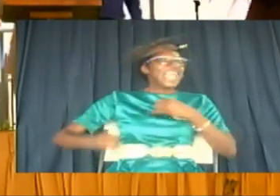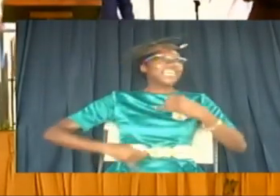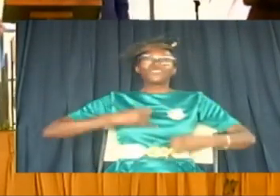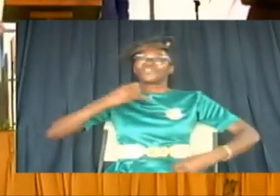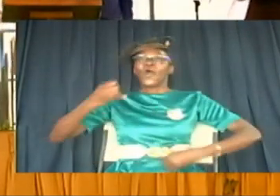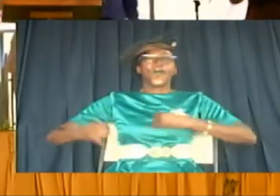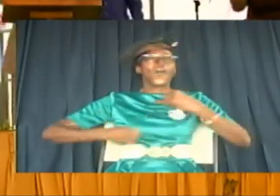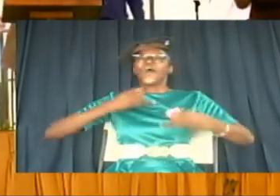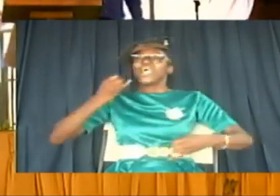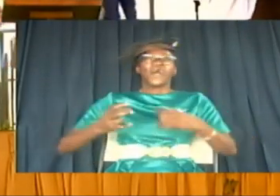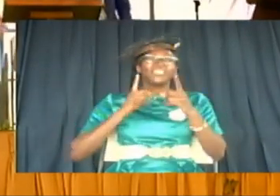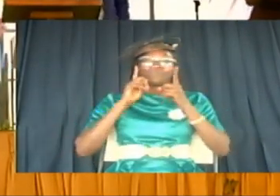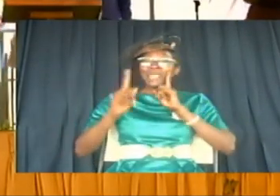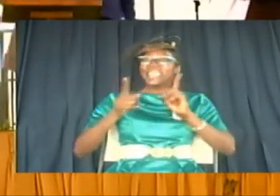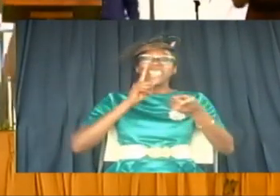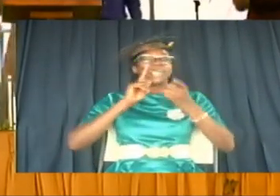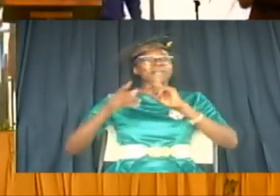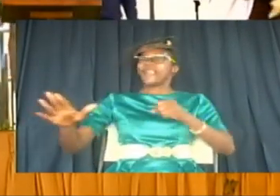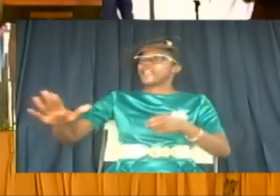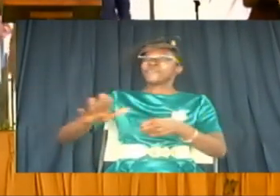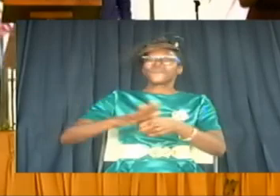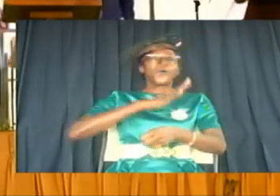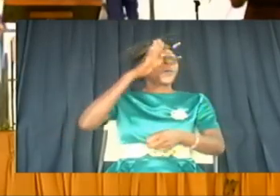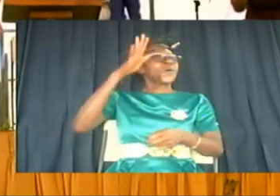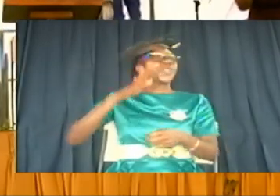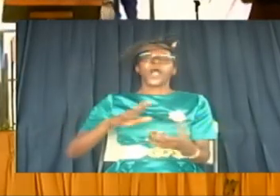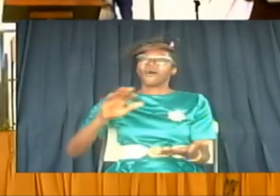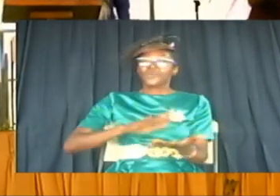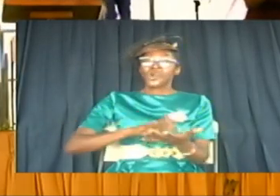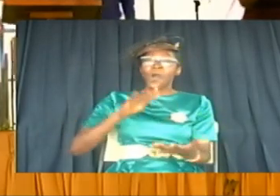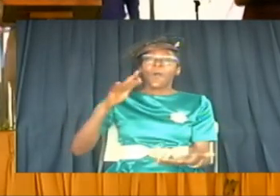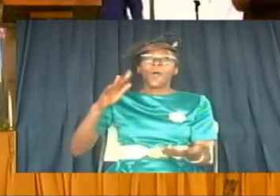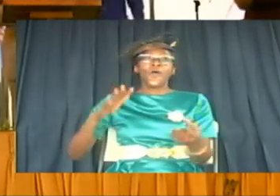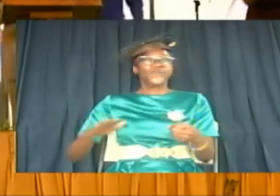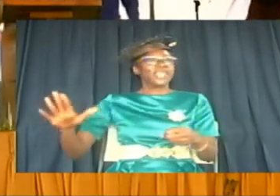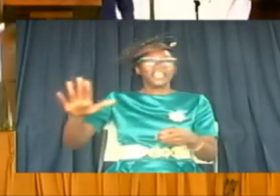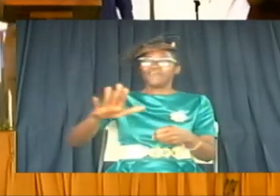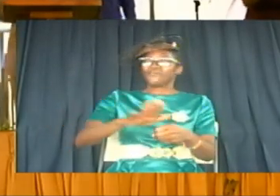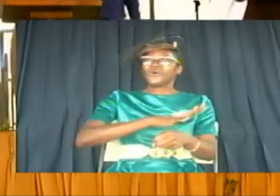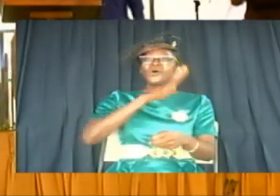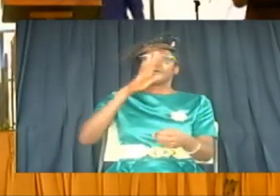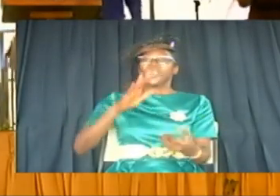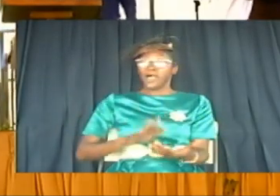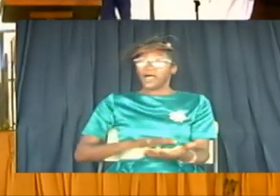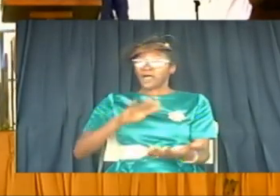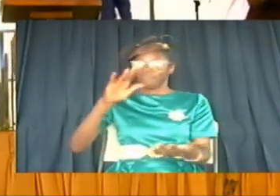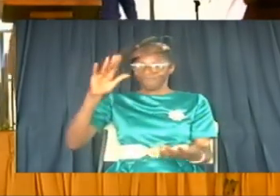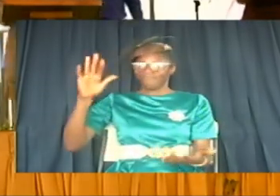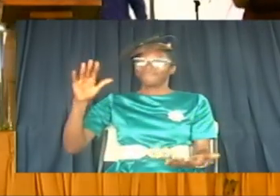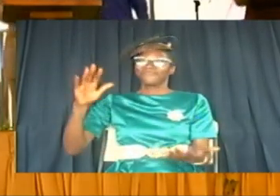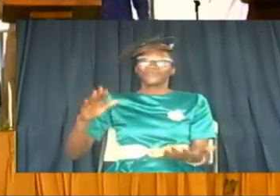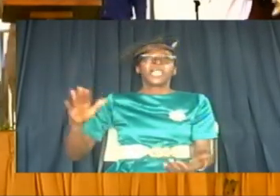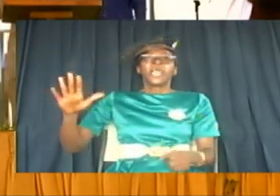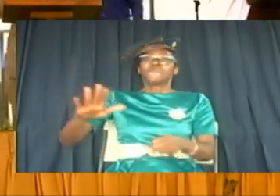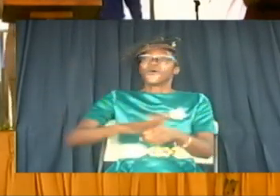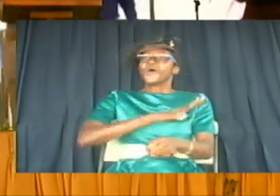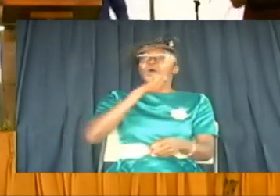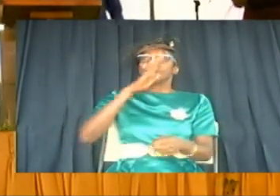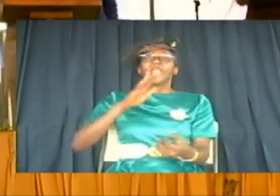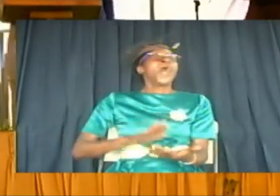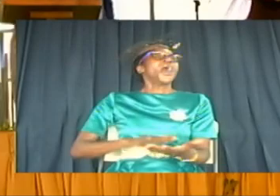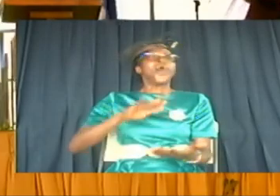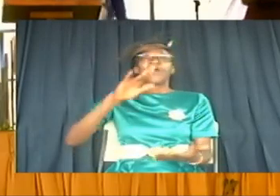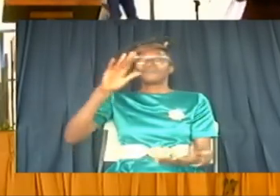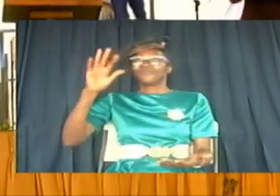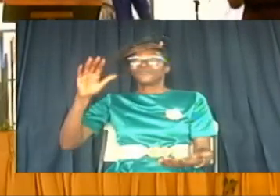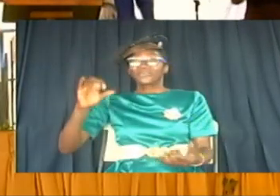It is joy unspeakable and full of glory, full of glory, full